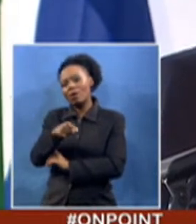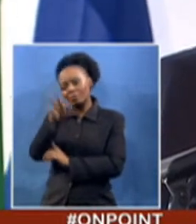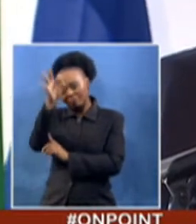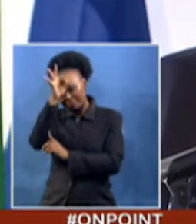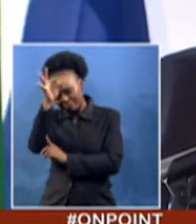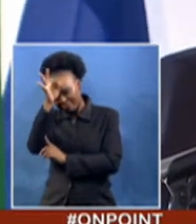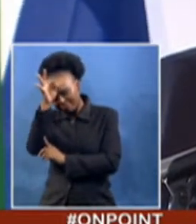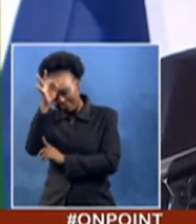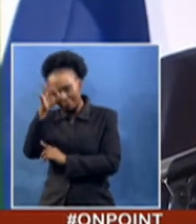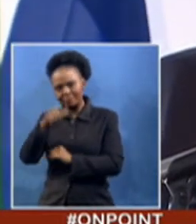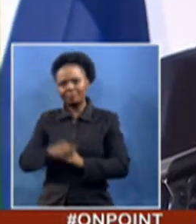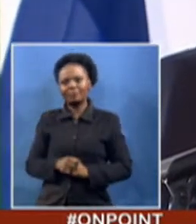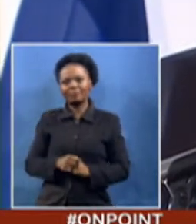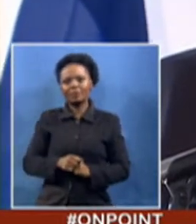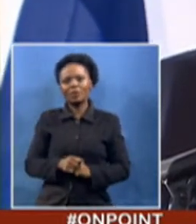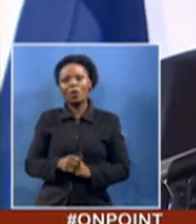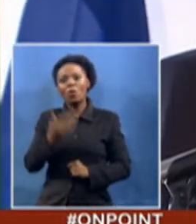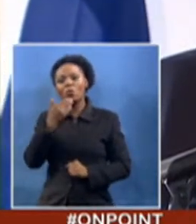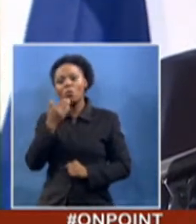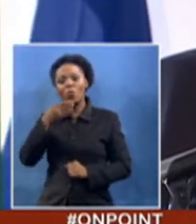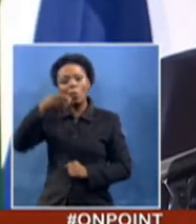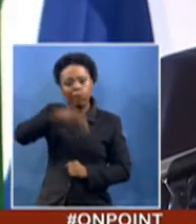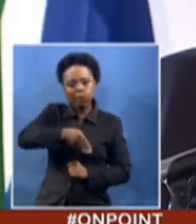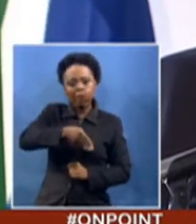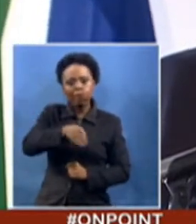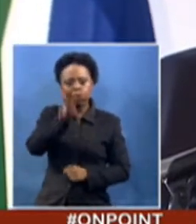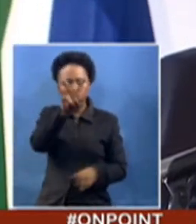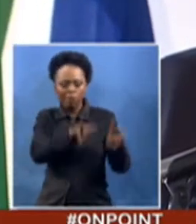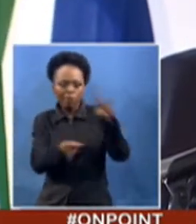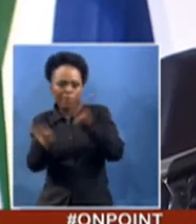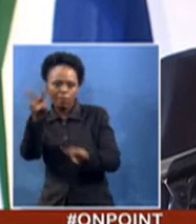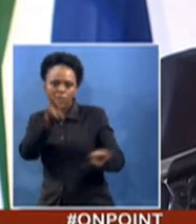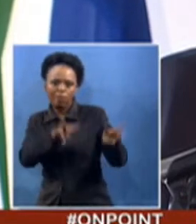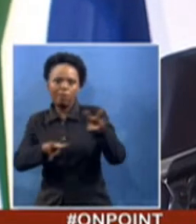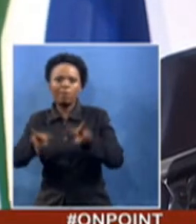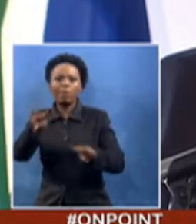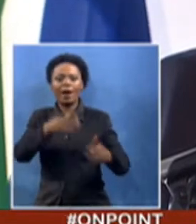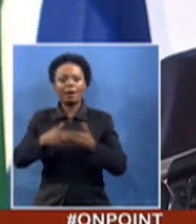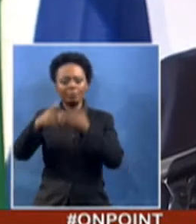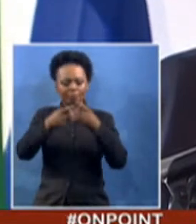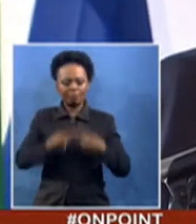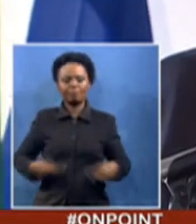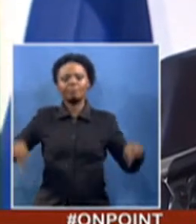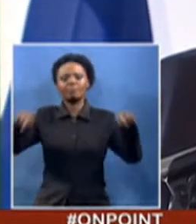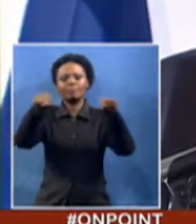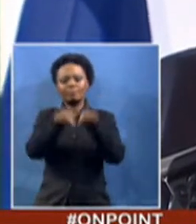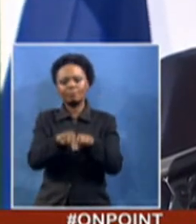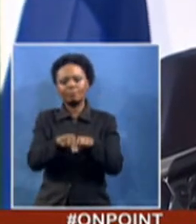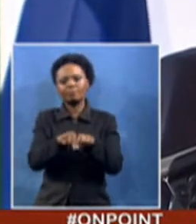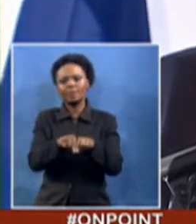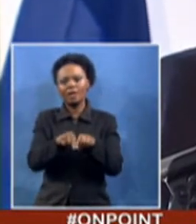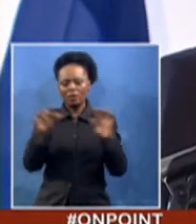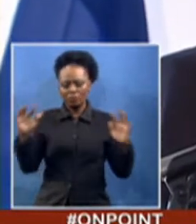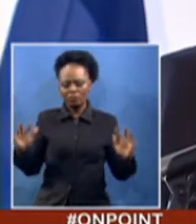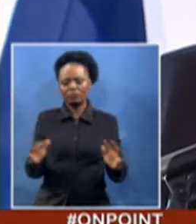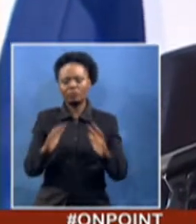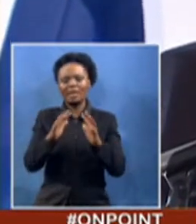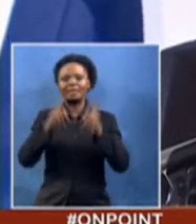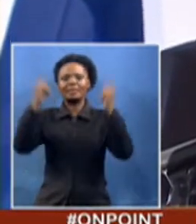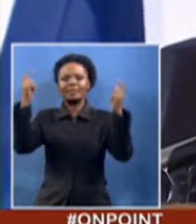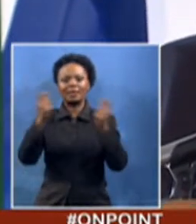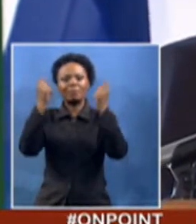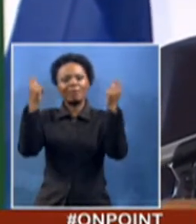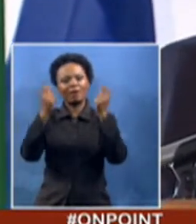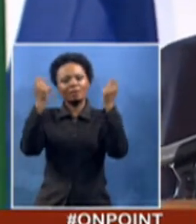agencies which were here and made sure that this gathering and the celebration of Freedom Day